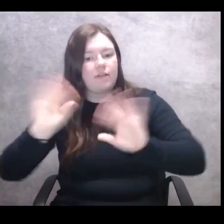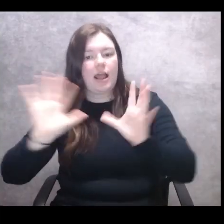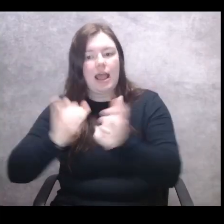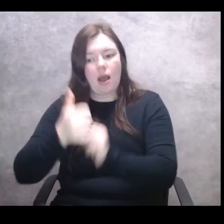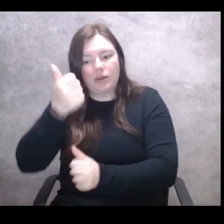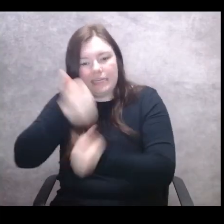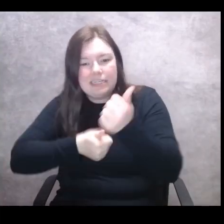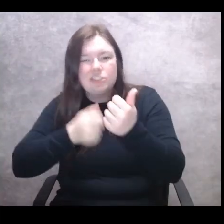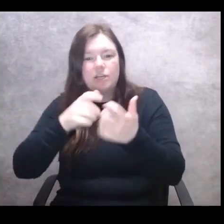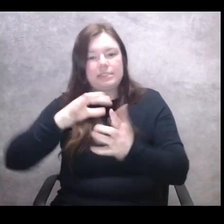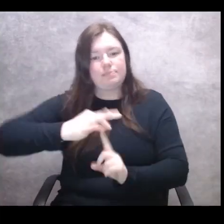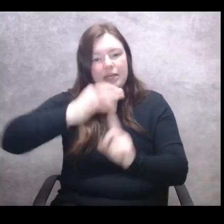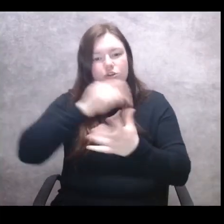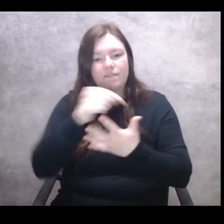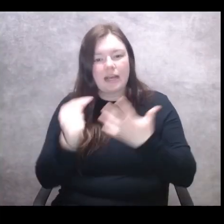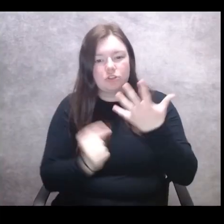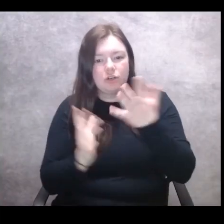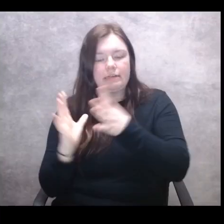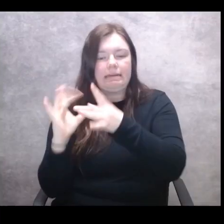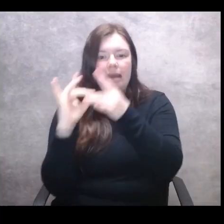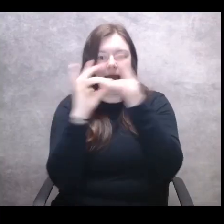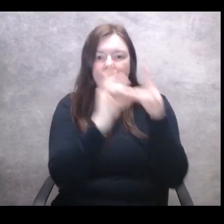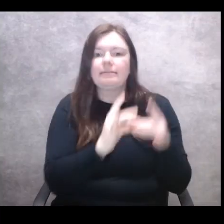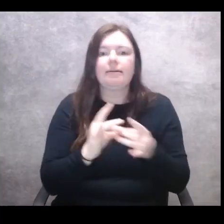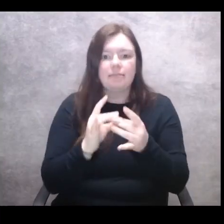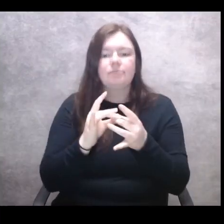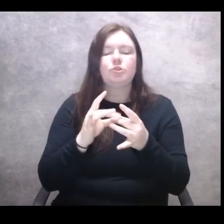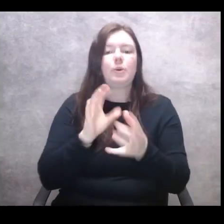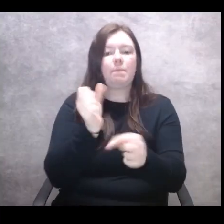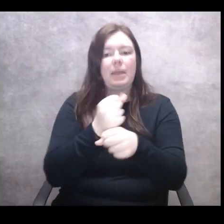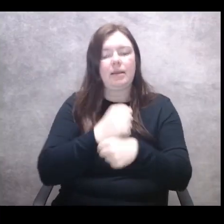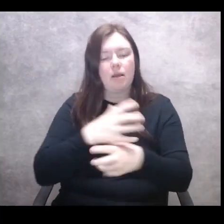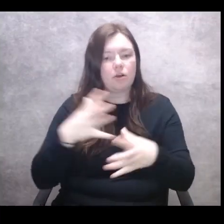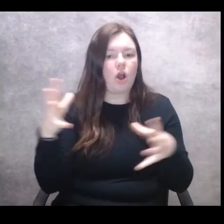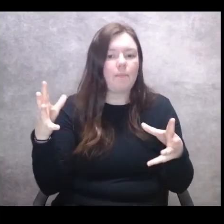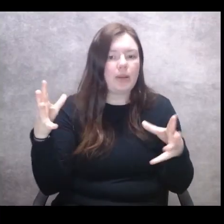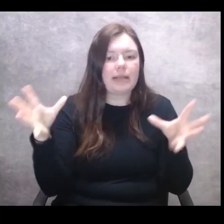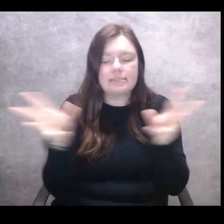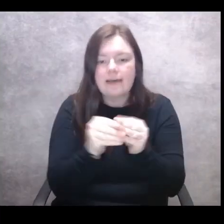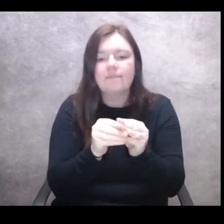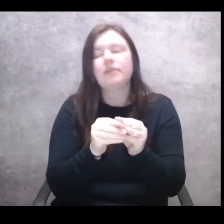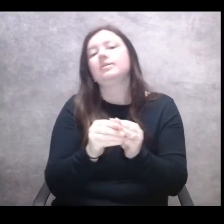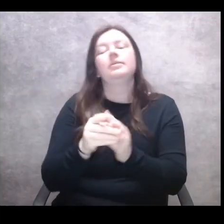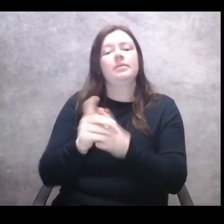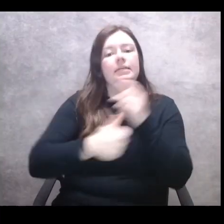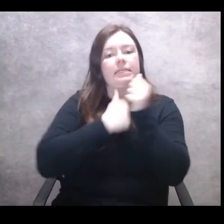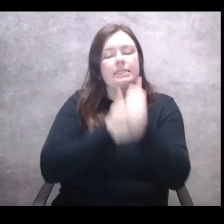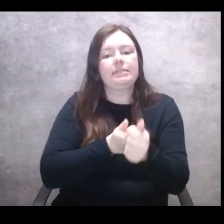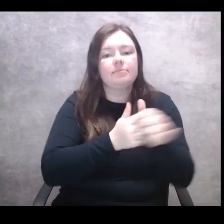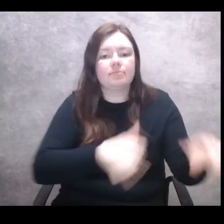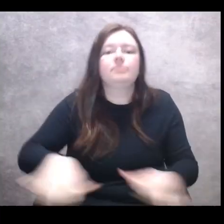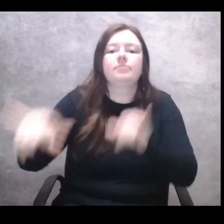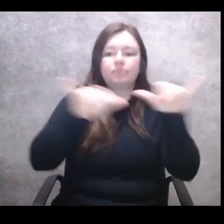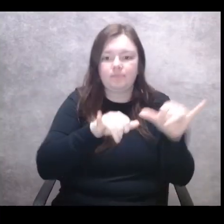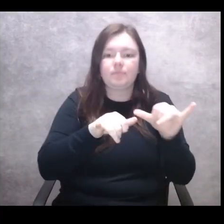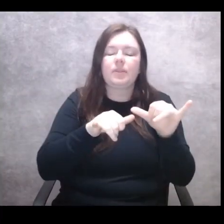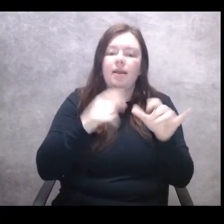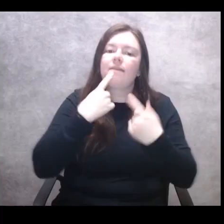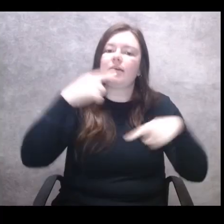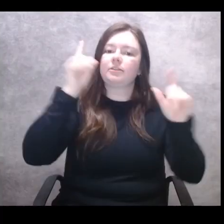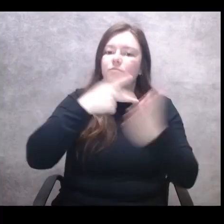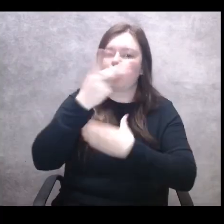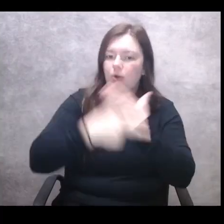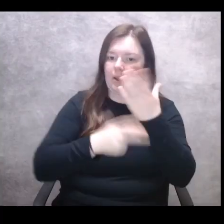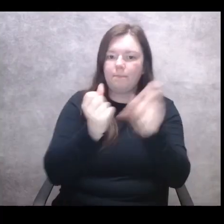how each section of the special factors in the IEP connect together to create a comprehensive, consistent,